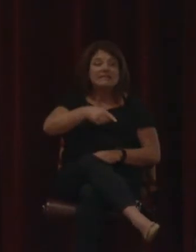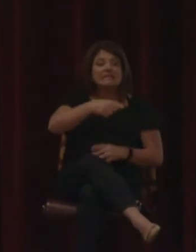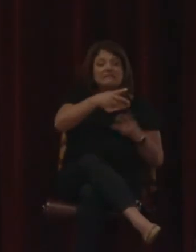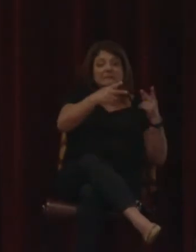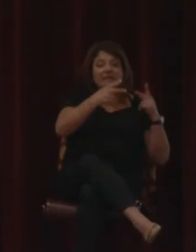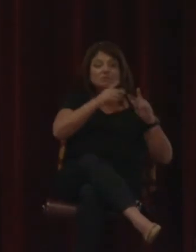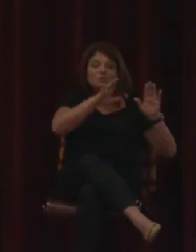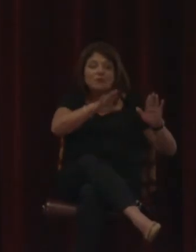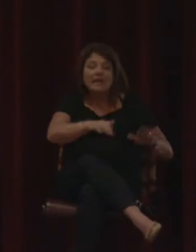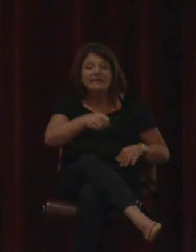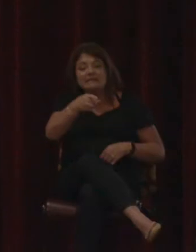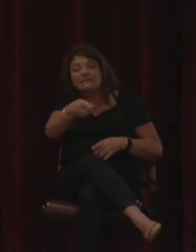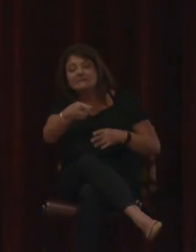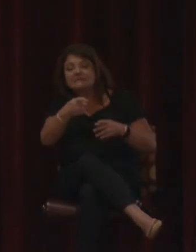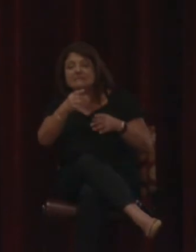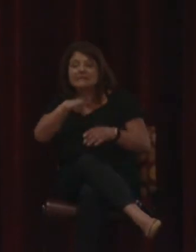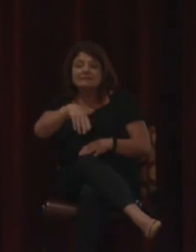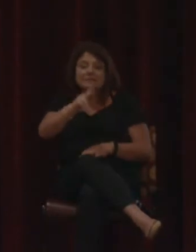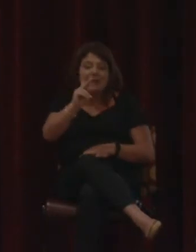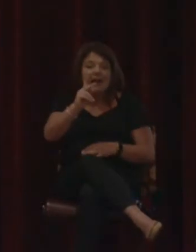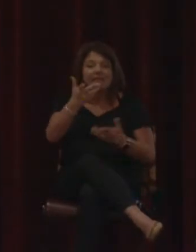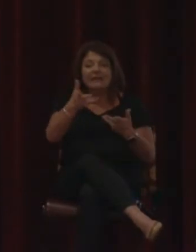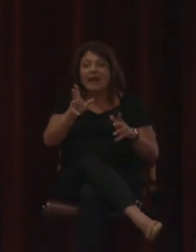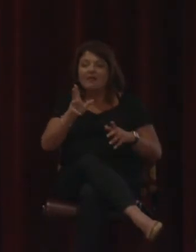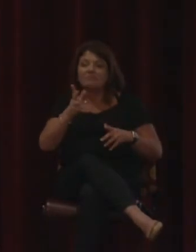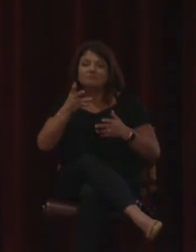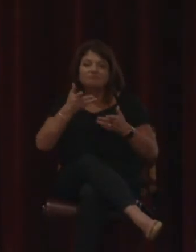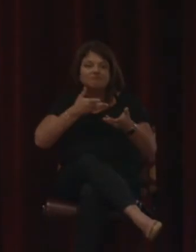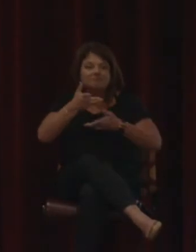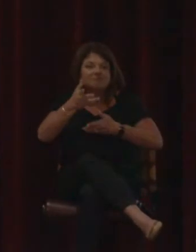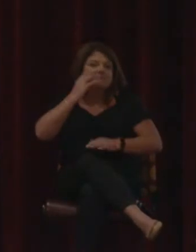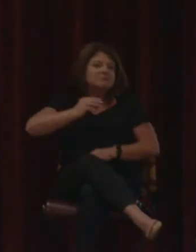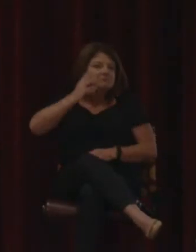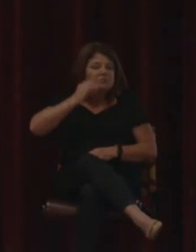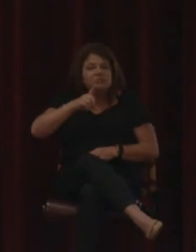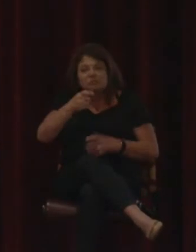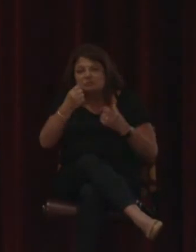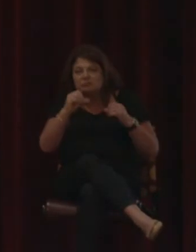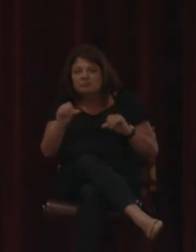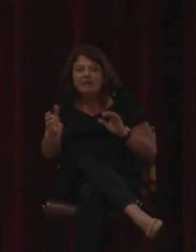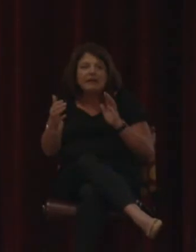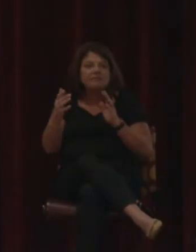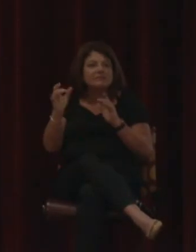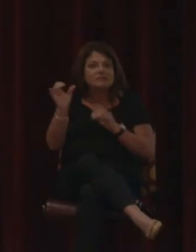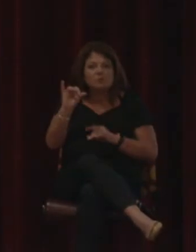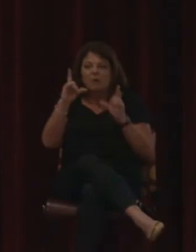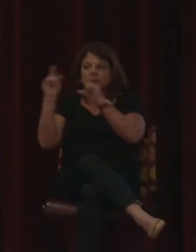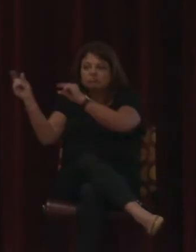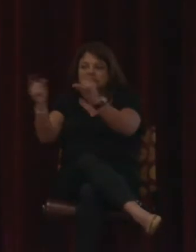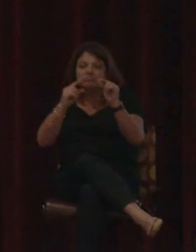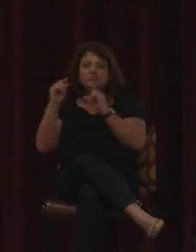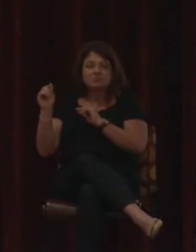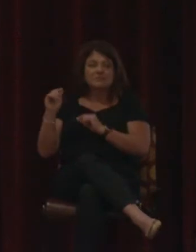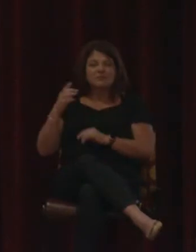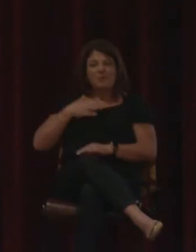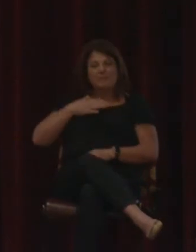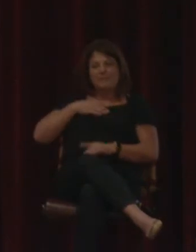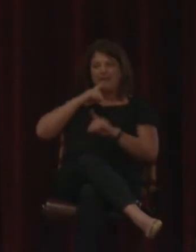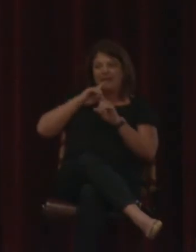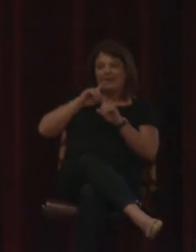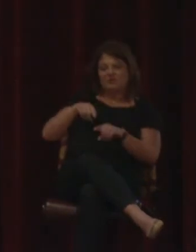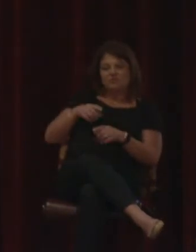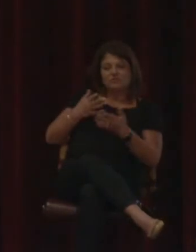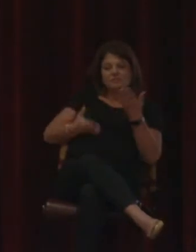great, this is the institution that I have worked with, you should try this as well. So my answer is more so related to what